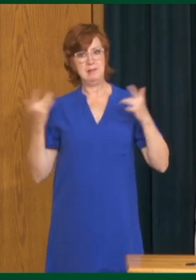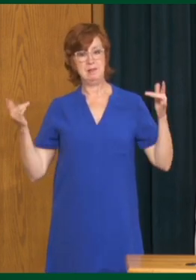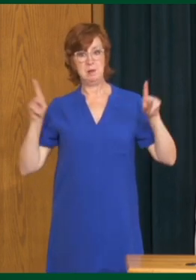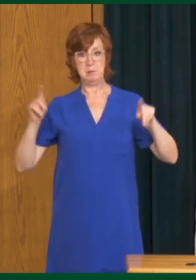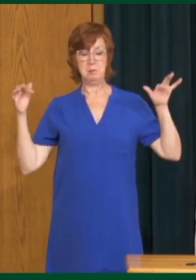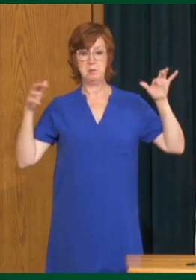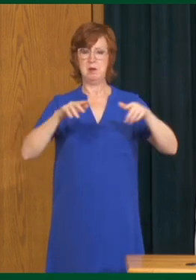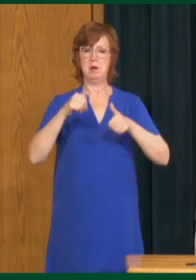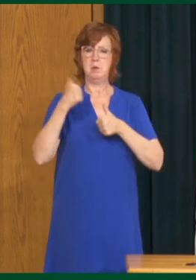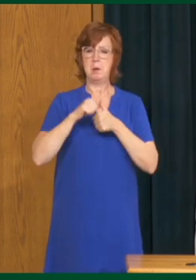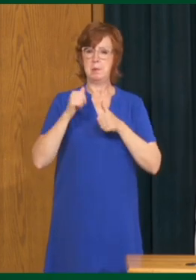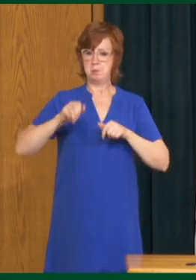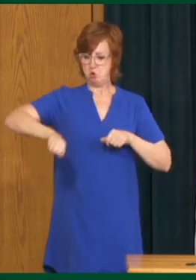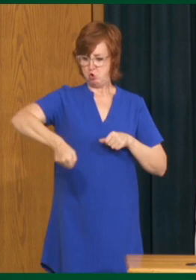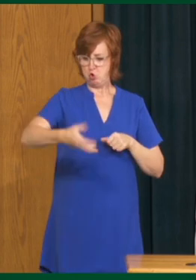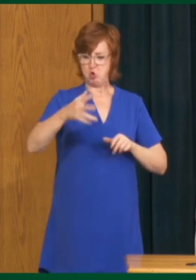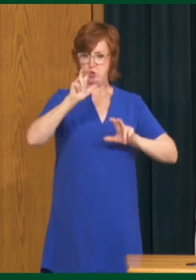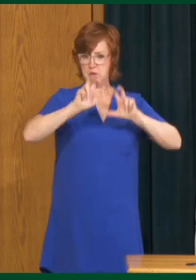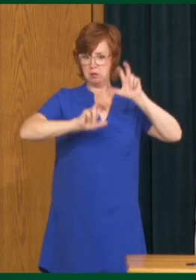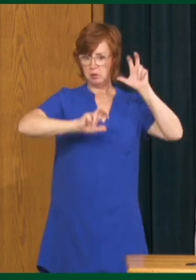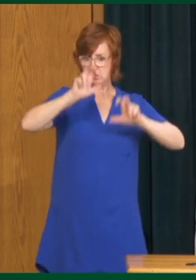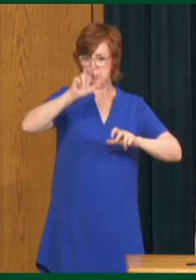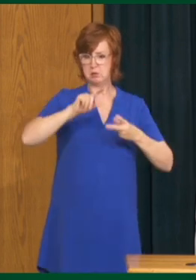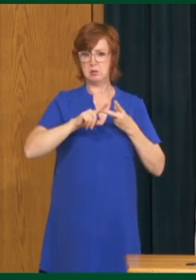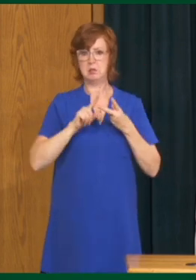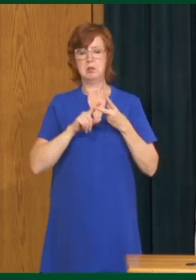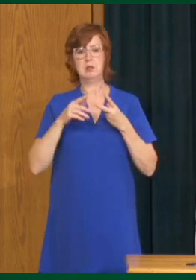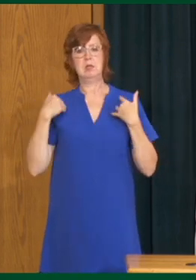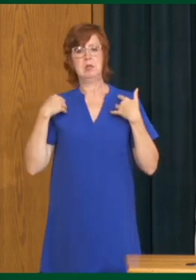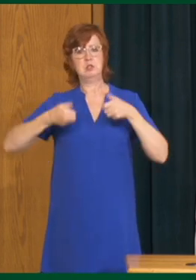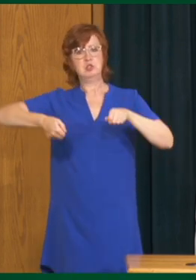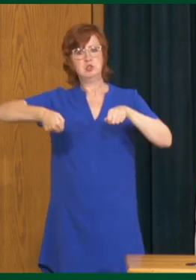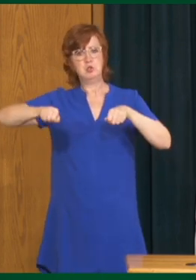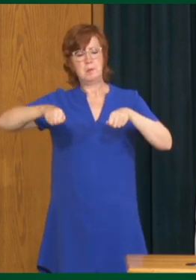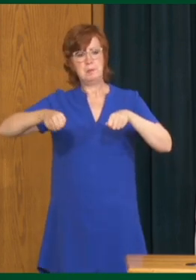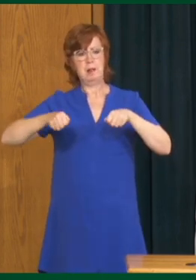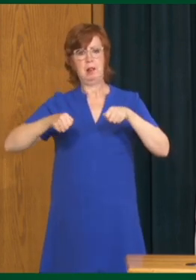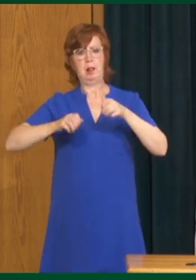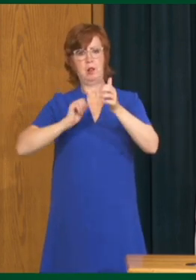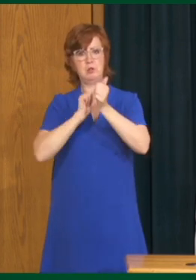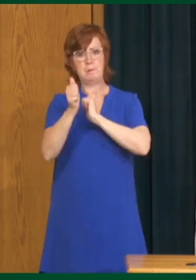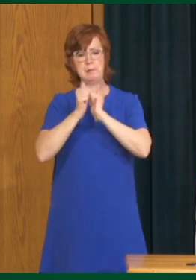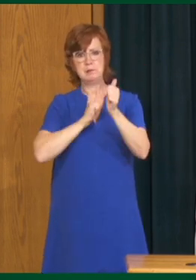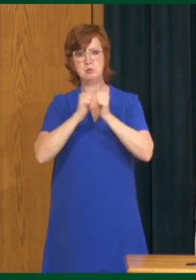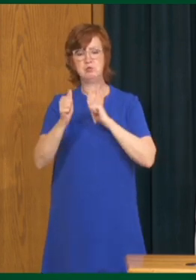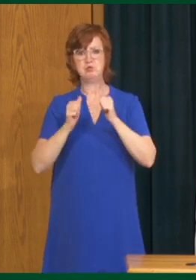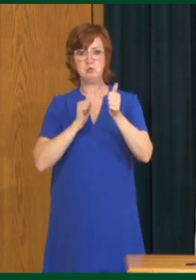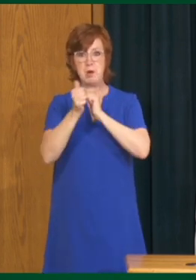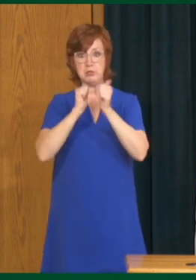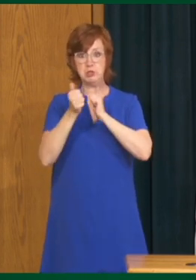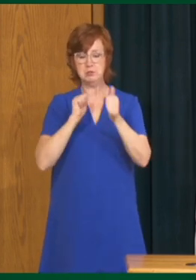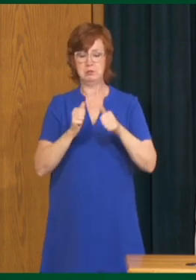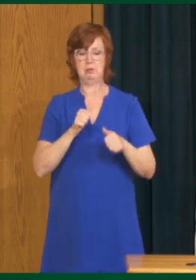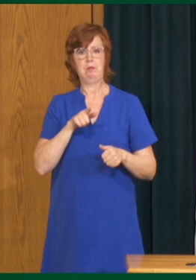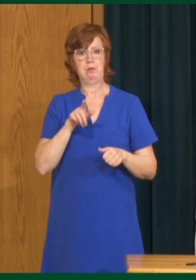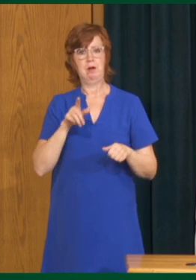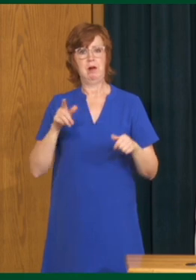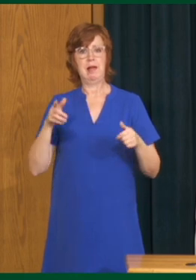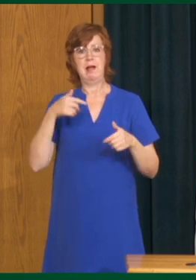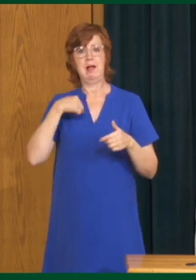was a curling bonspiel or a supper after a ski-doo rally. And then we went into quite significant